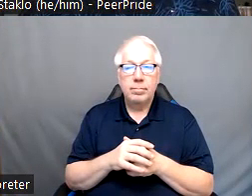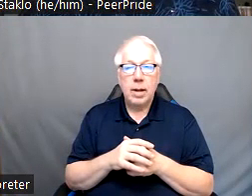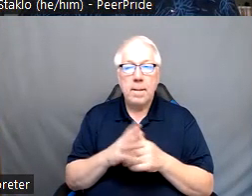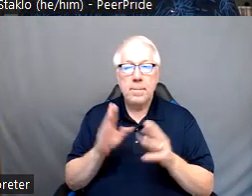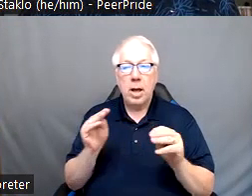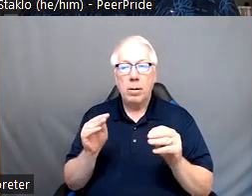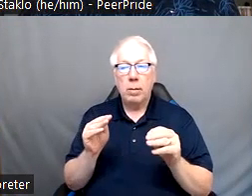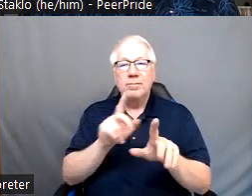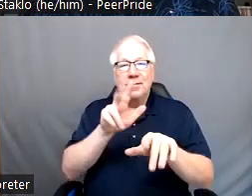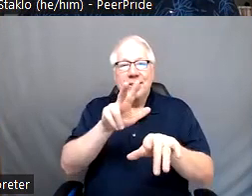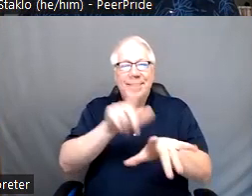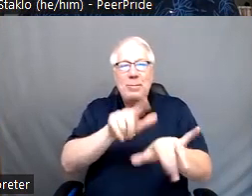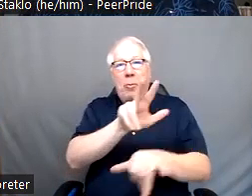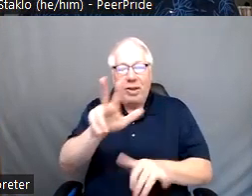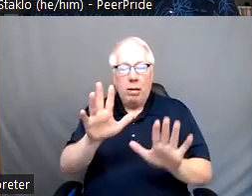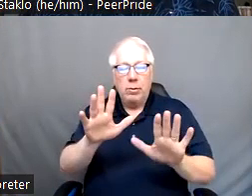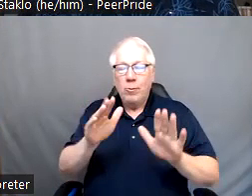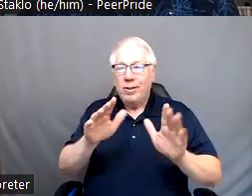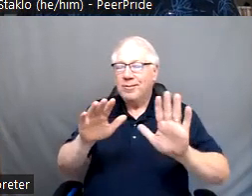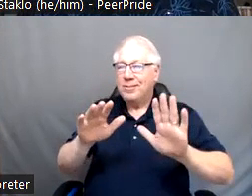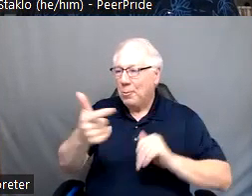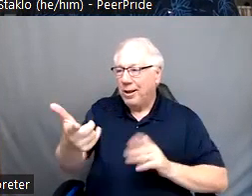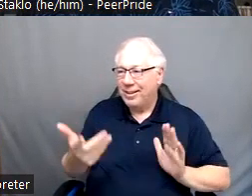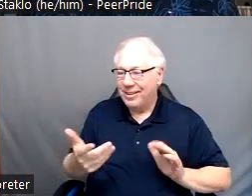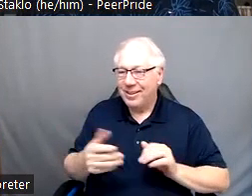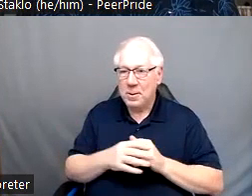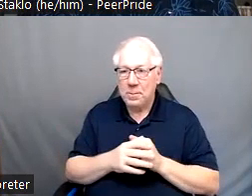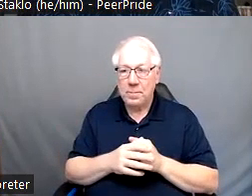I can Something, no, go ahead.